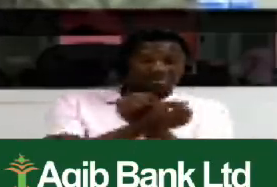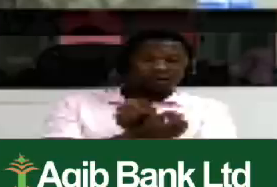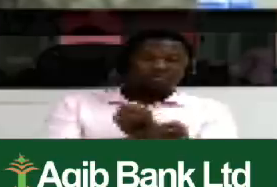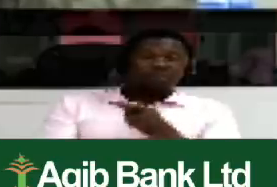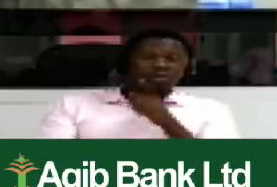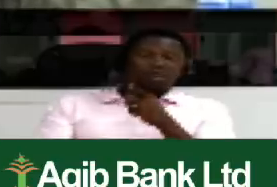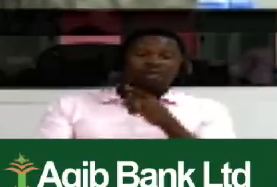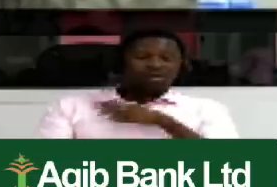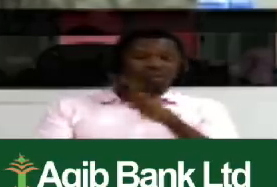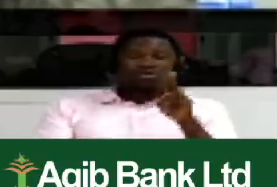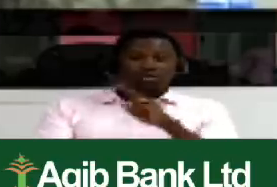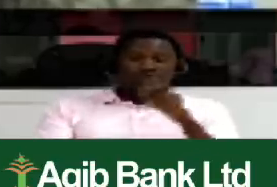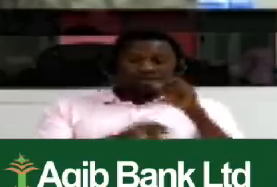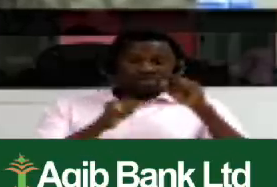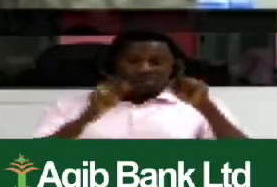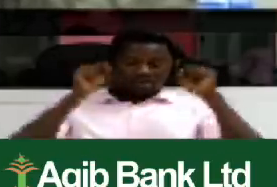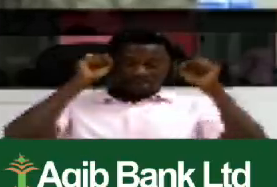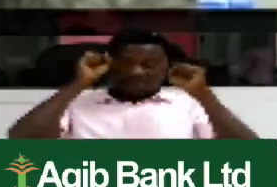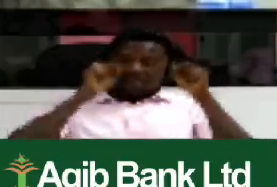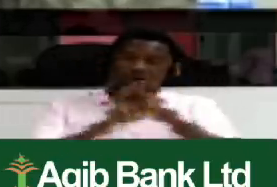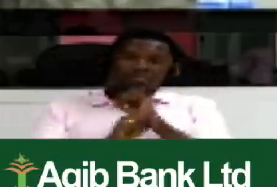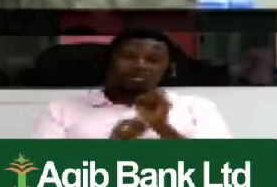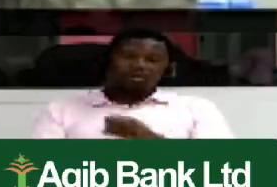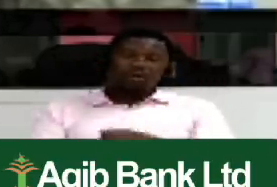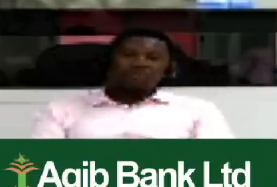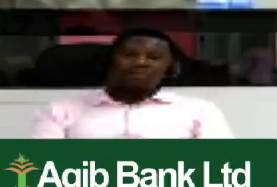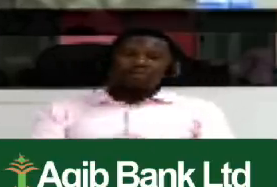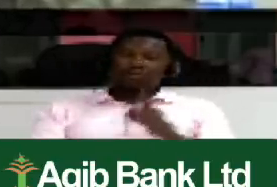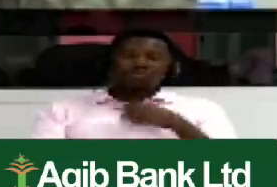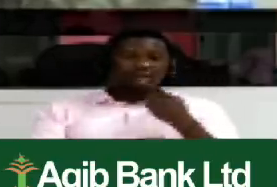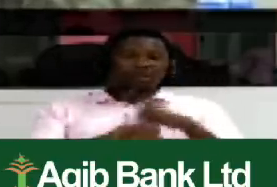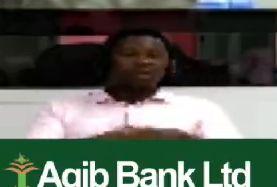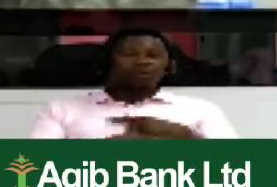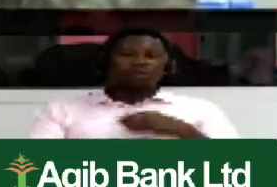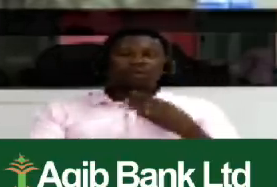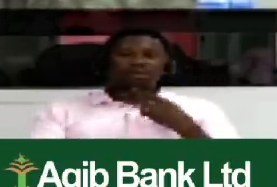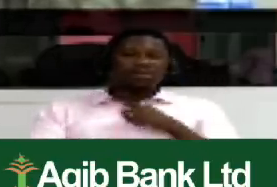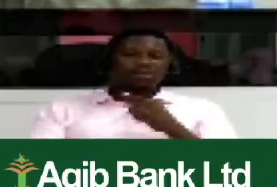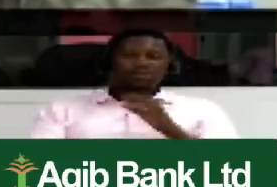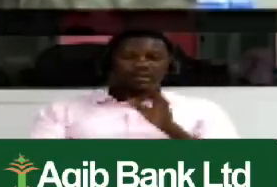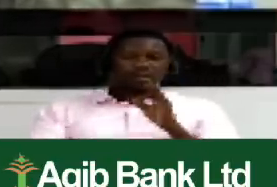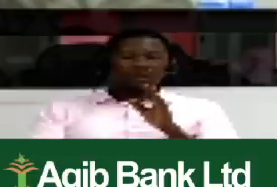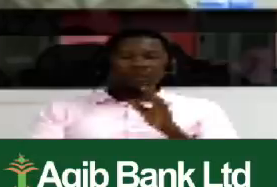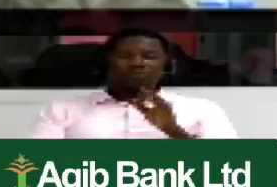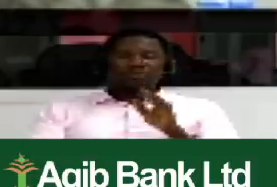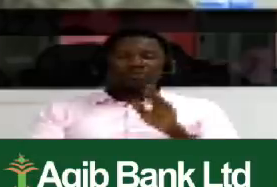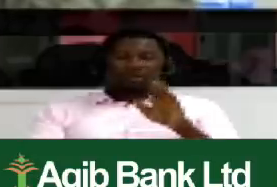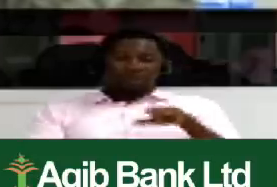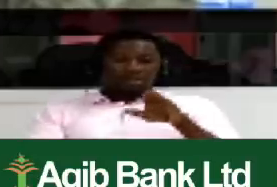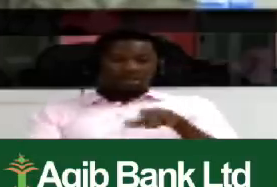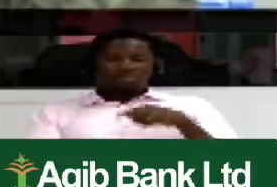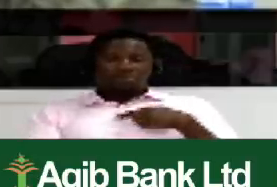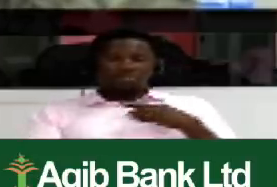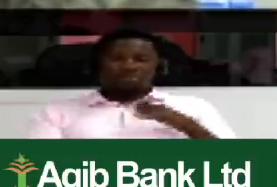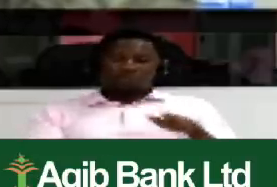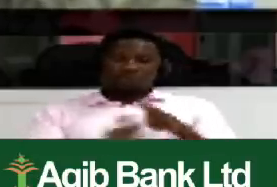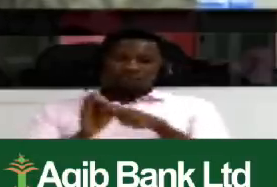strike. In fact, that was the event when these taxis of 14 passengers were moved from 16 to 14